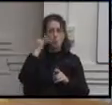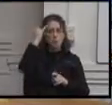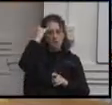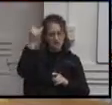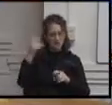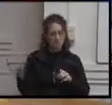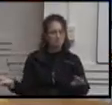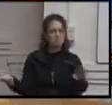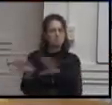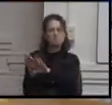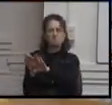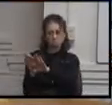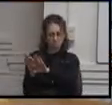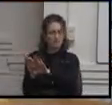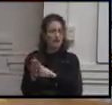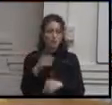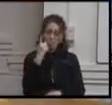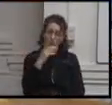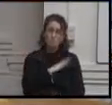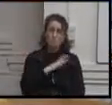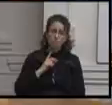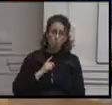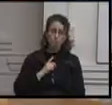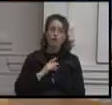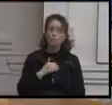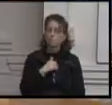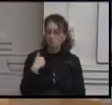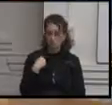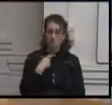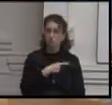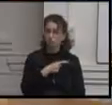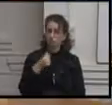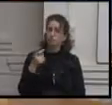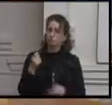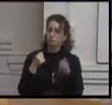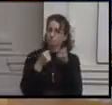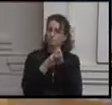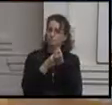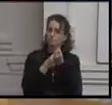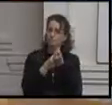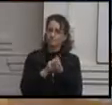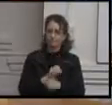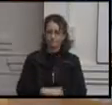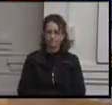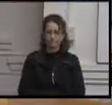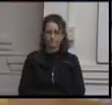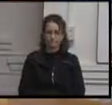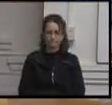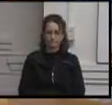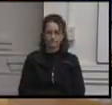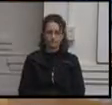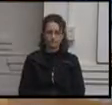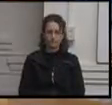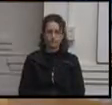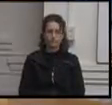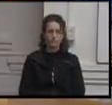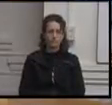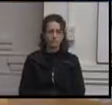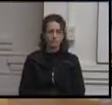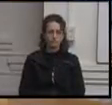including, I seem to recall, at least one person on the board. It wasn't really possible for us